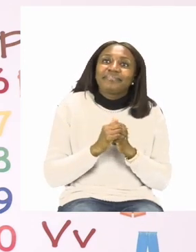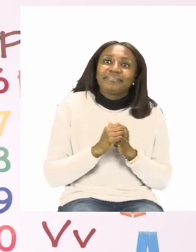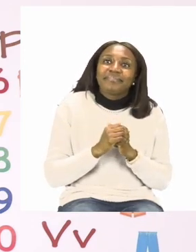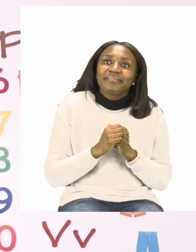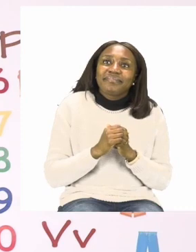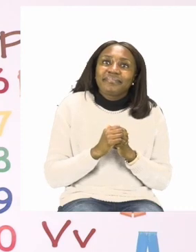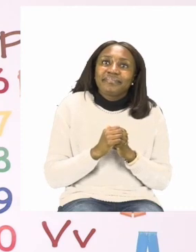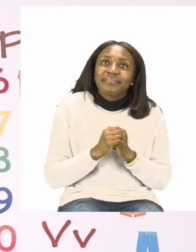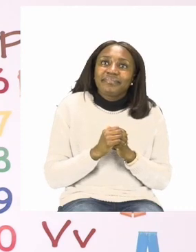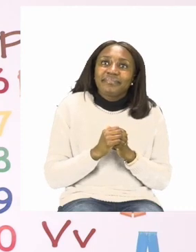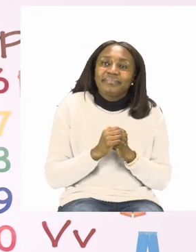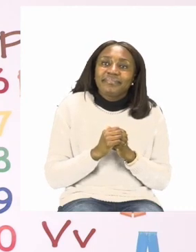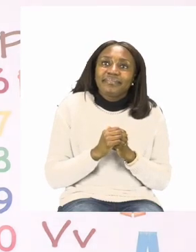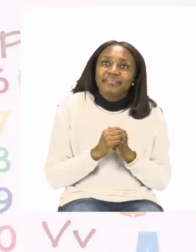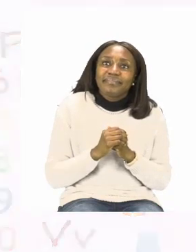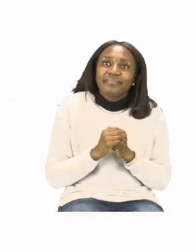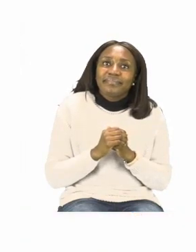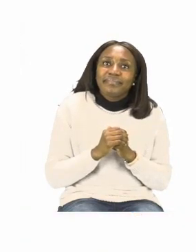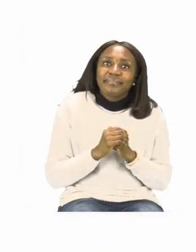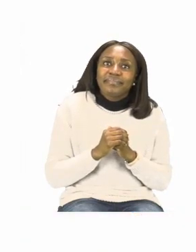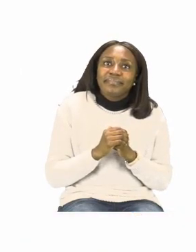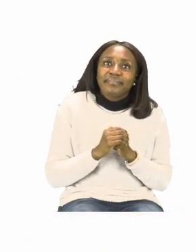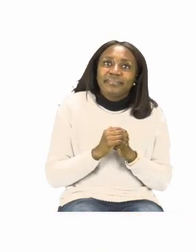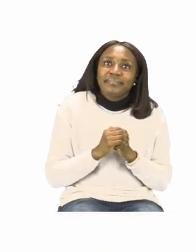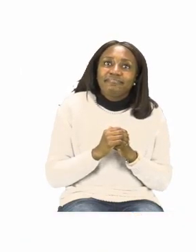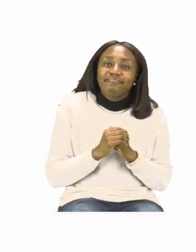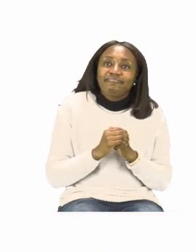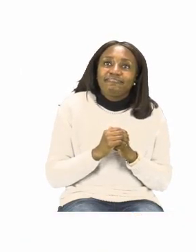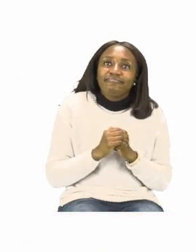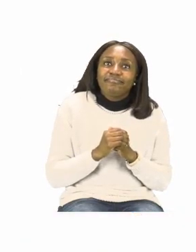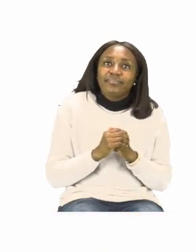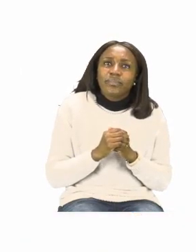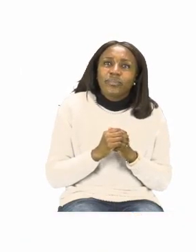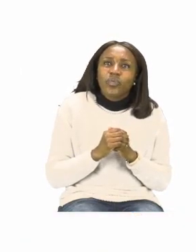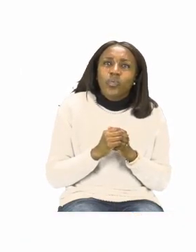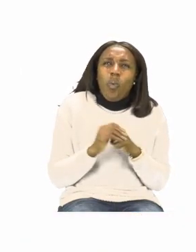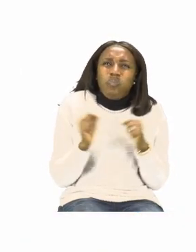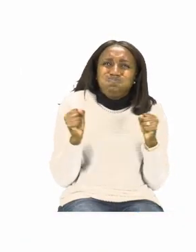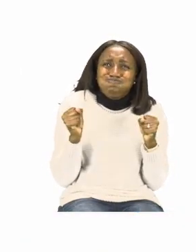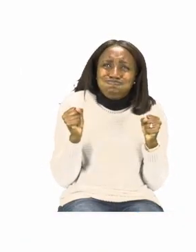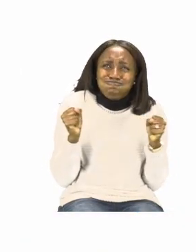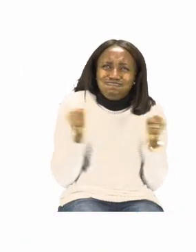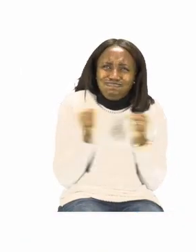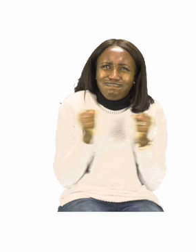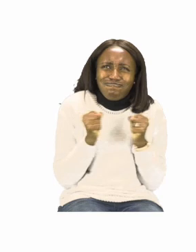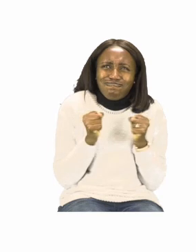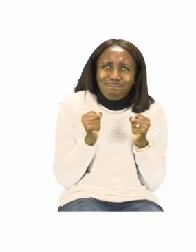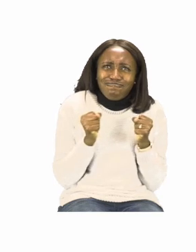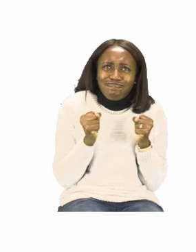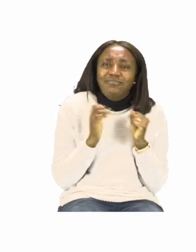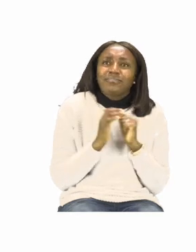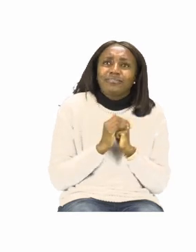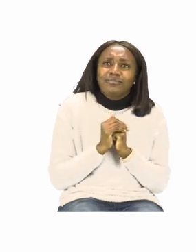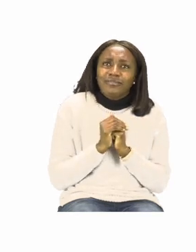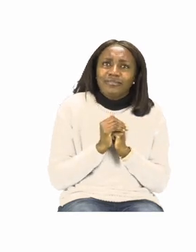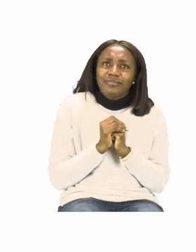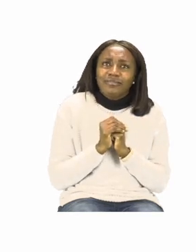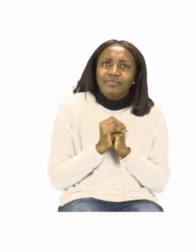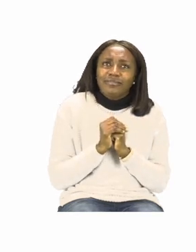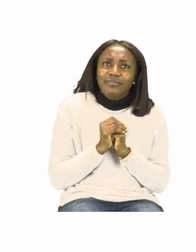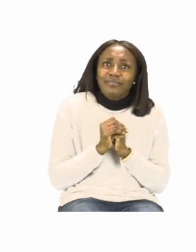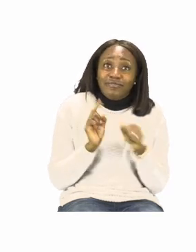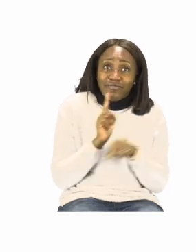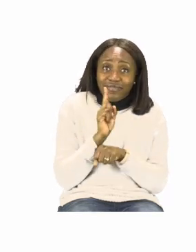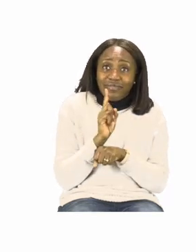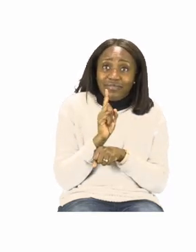use them as well as the week goes on. We have the words cold, first,